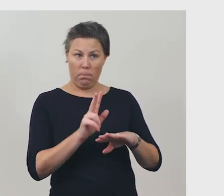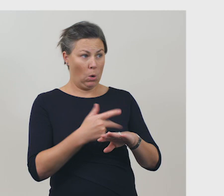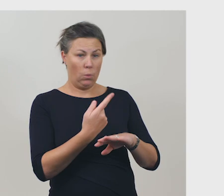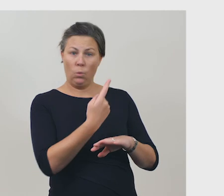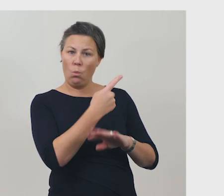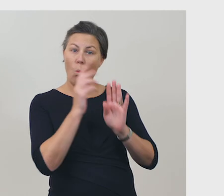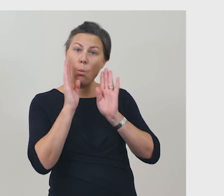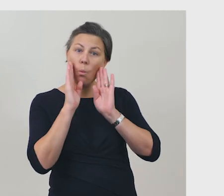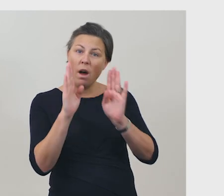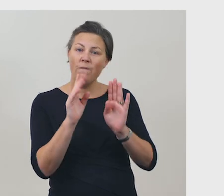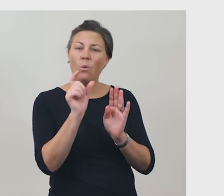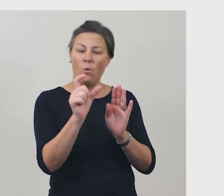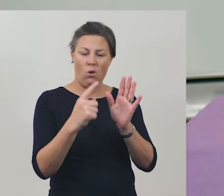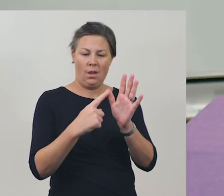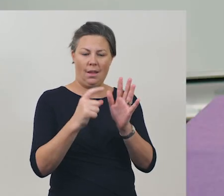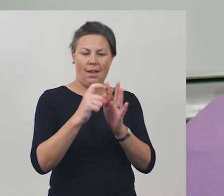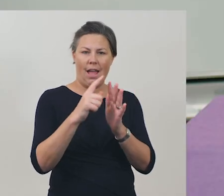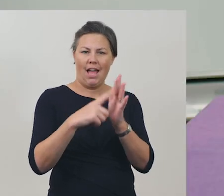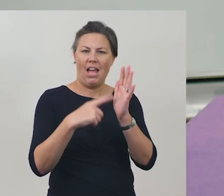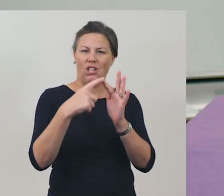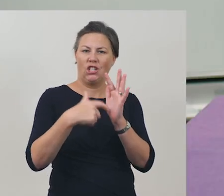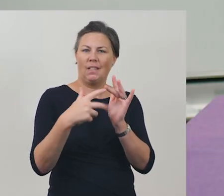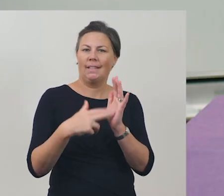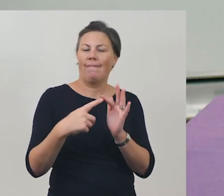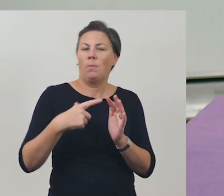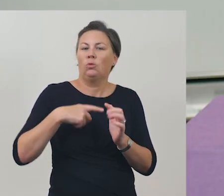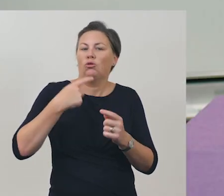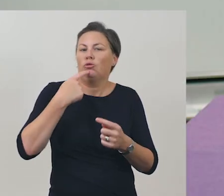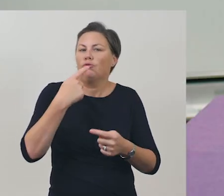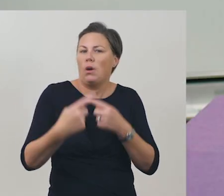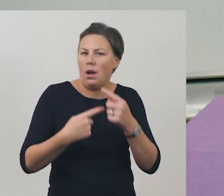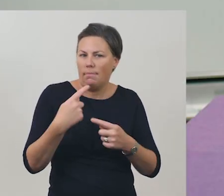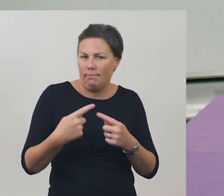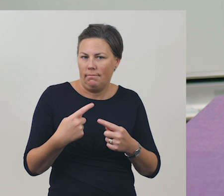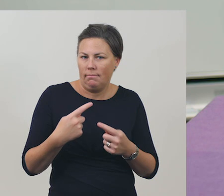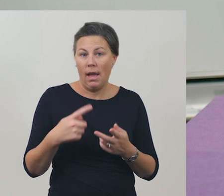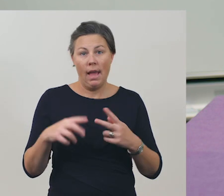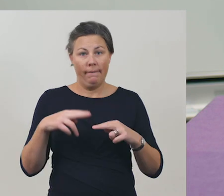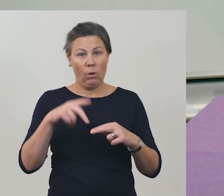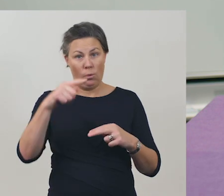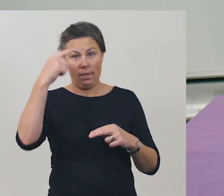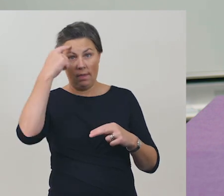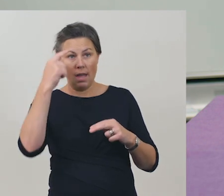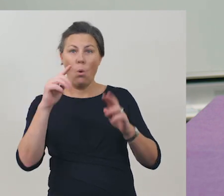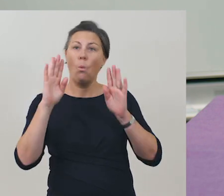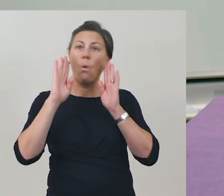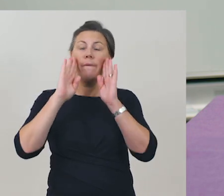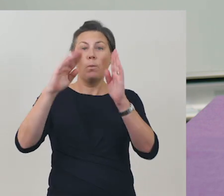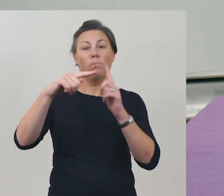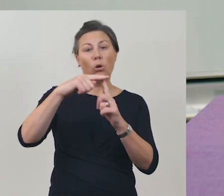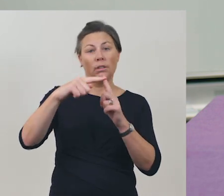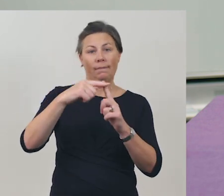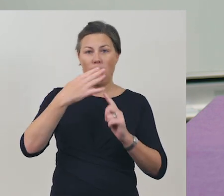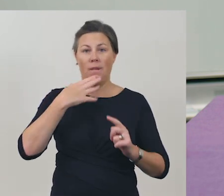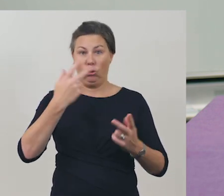an adjective that describes the dog. If you think the adjective wonderful expresses a positive opinion or feeling, give me a